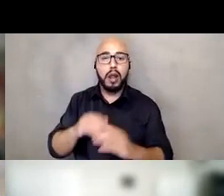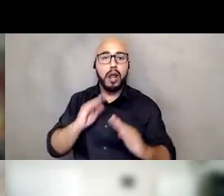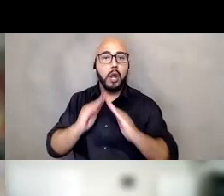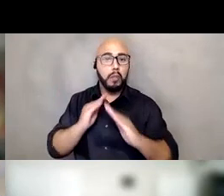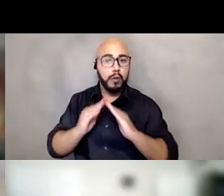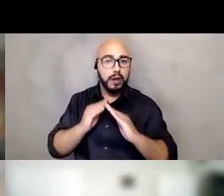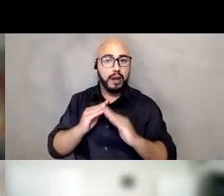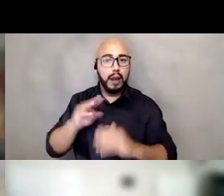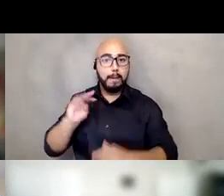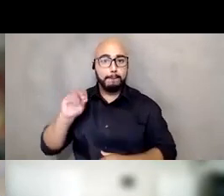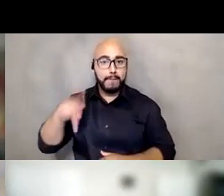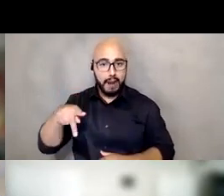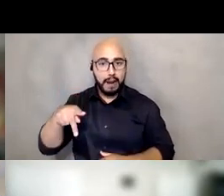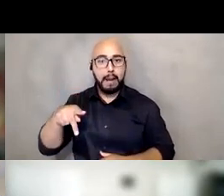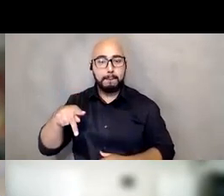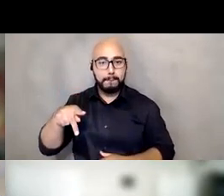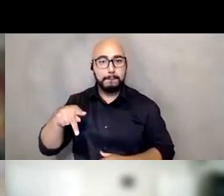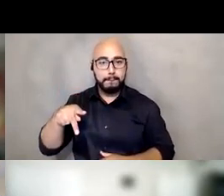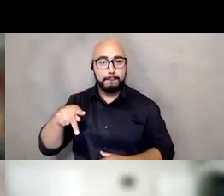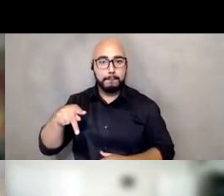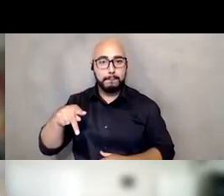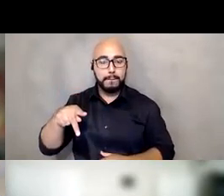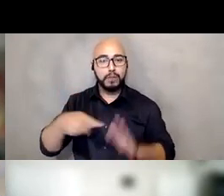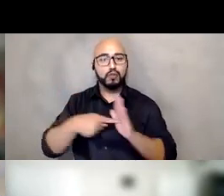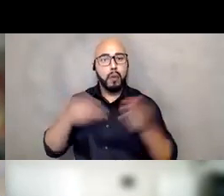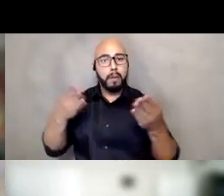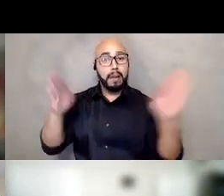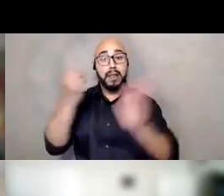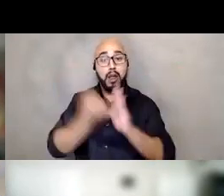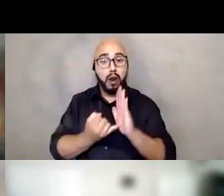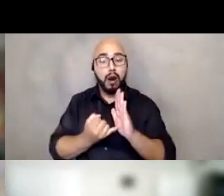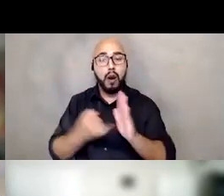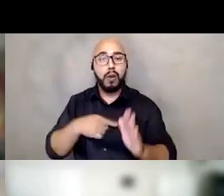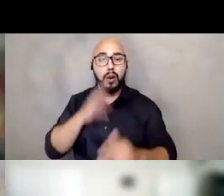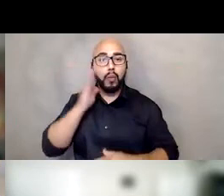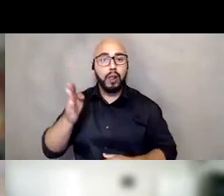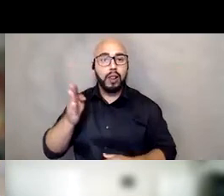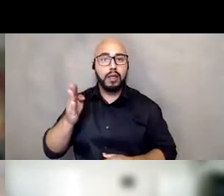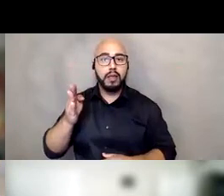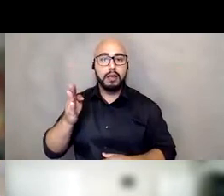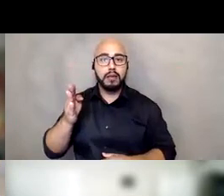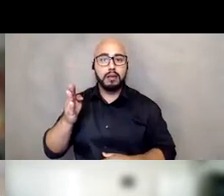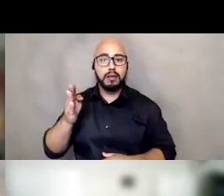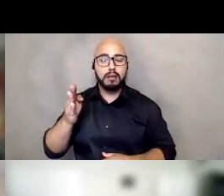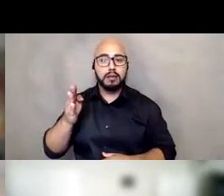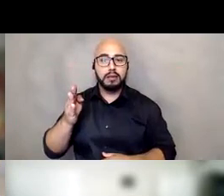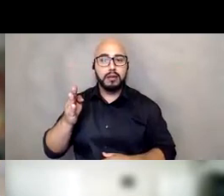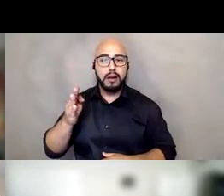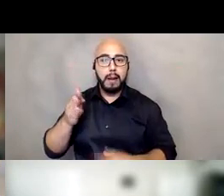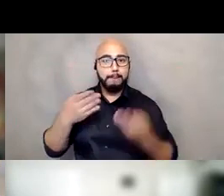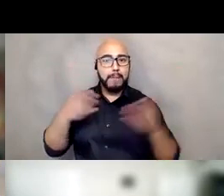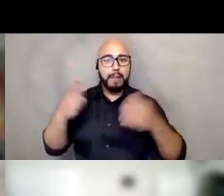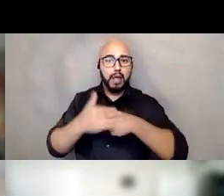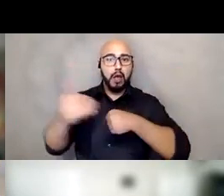community mapping kind of public art component where we're going to be putting out a public call and